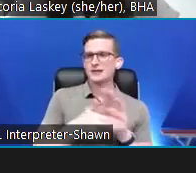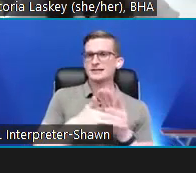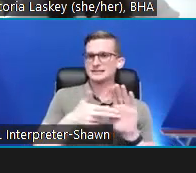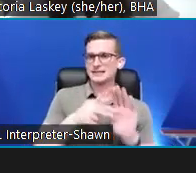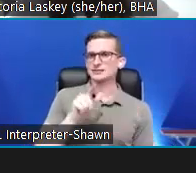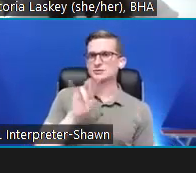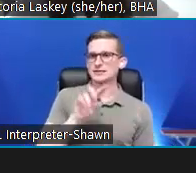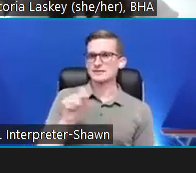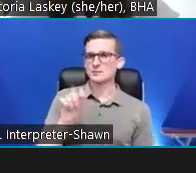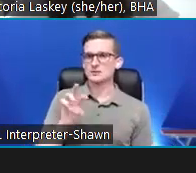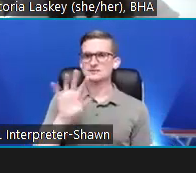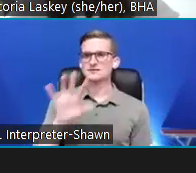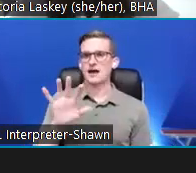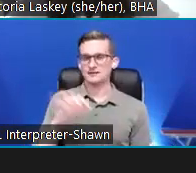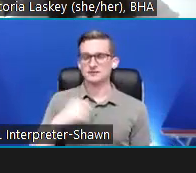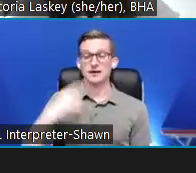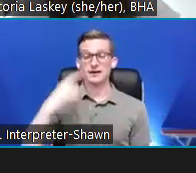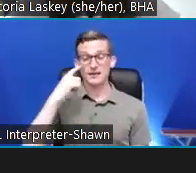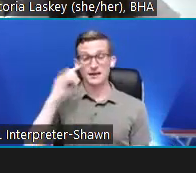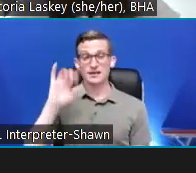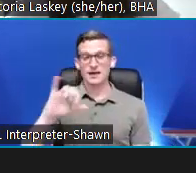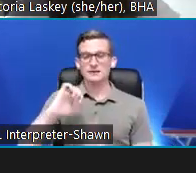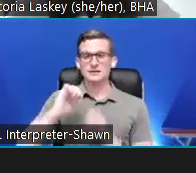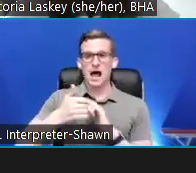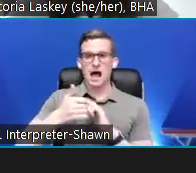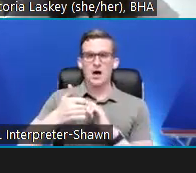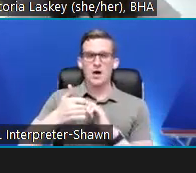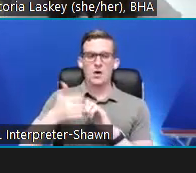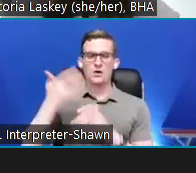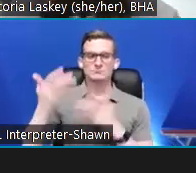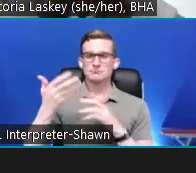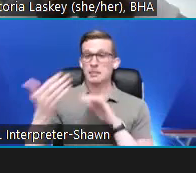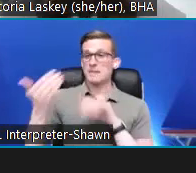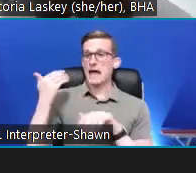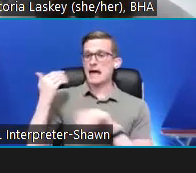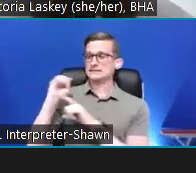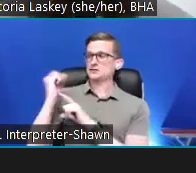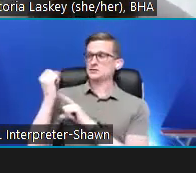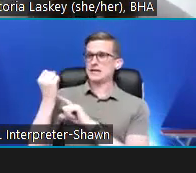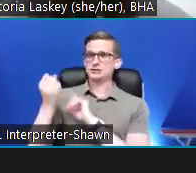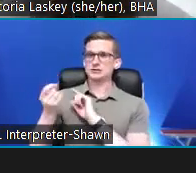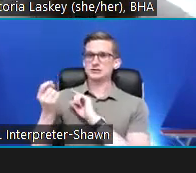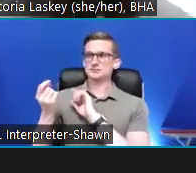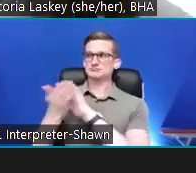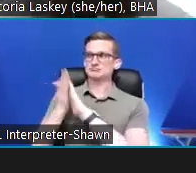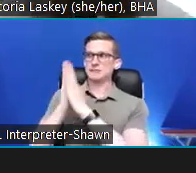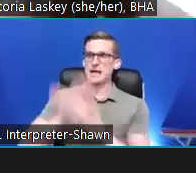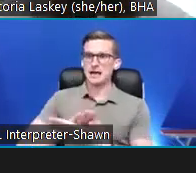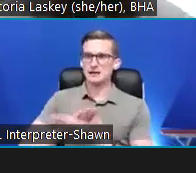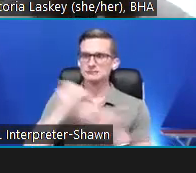how the past state works into where we are now with the draft rules. And I hope that answers